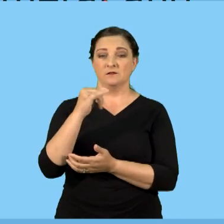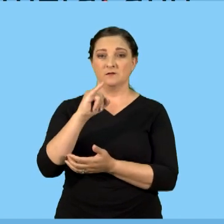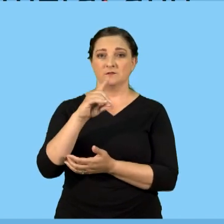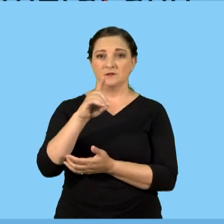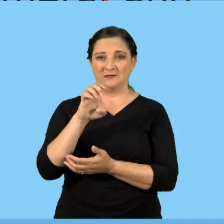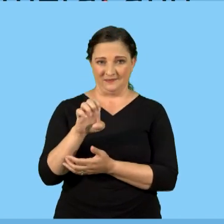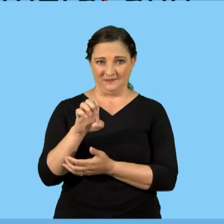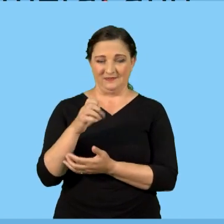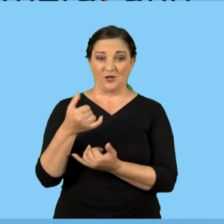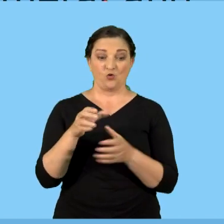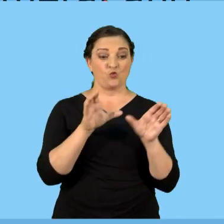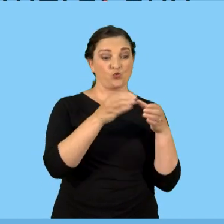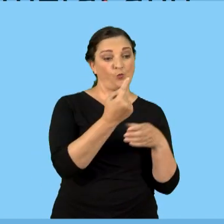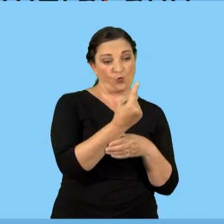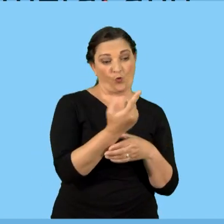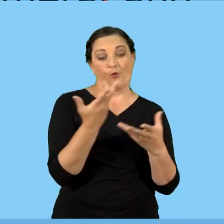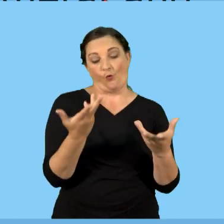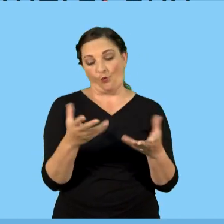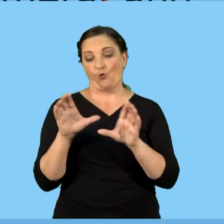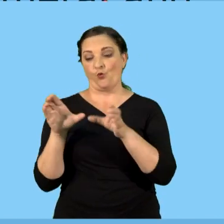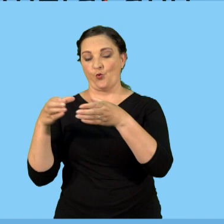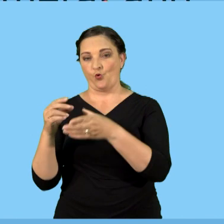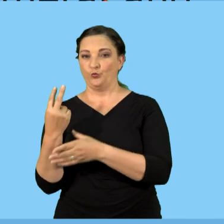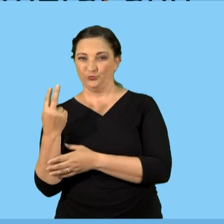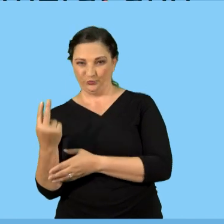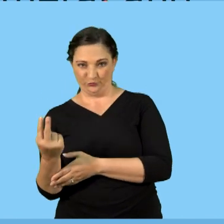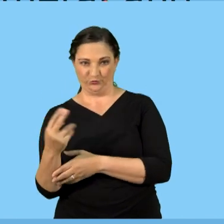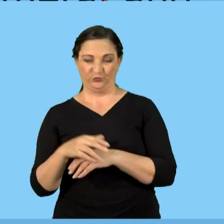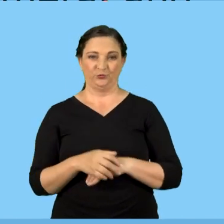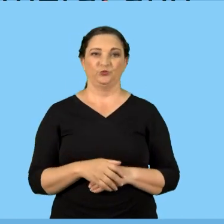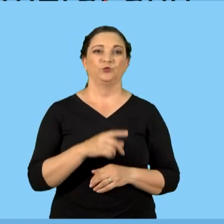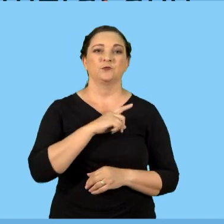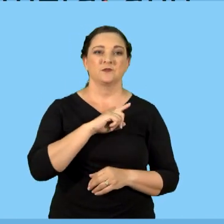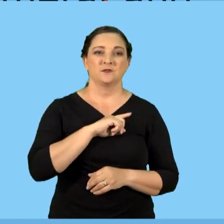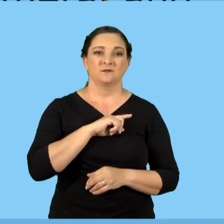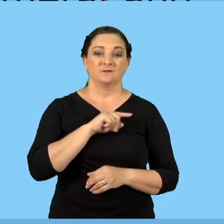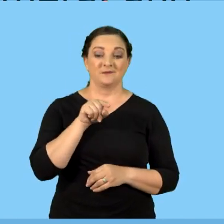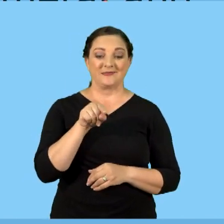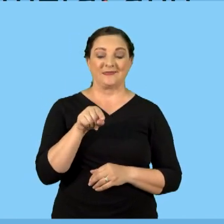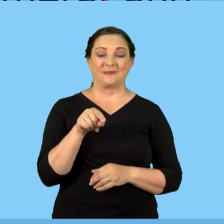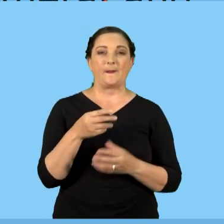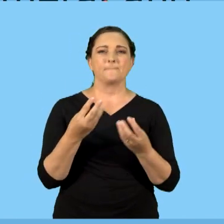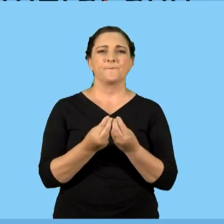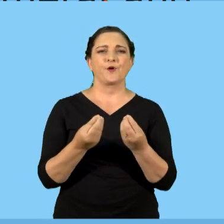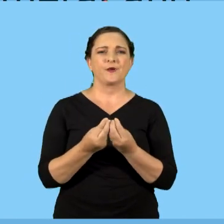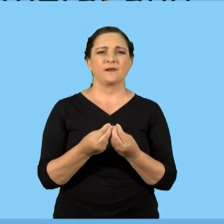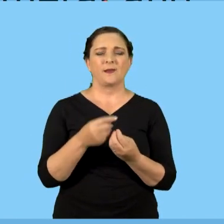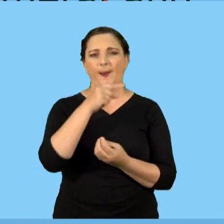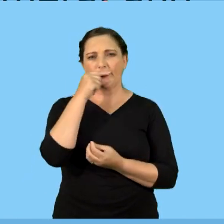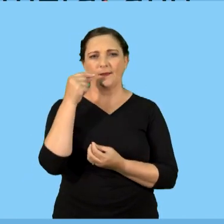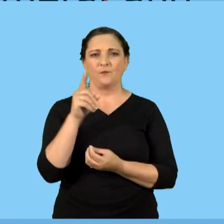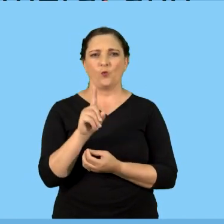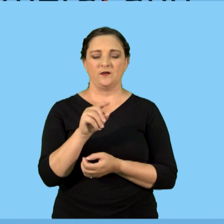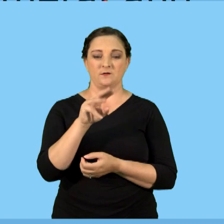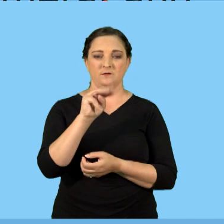any metal that you can find in either group 1 or group 2 as you commonly use those. So the product is going to be a